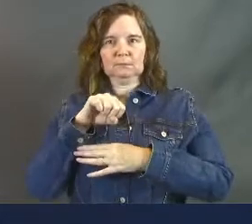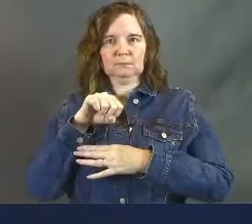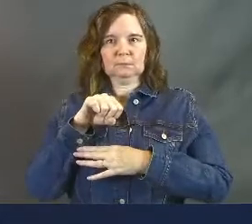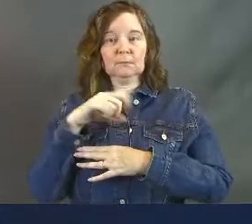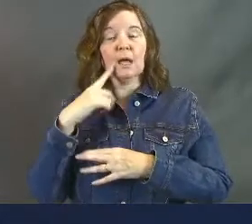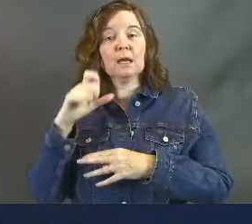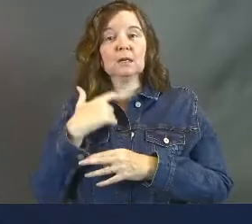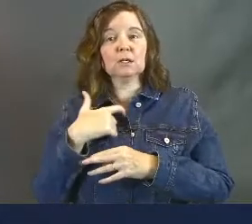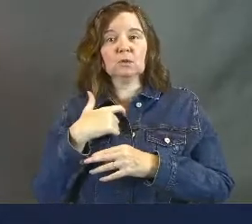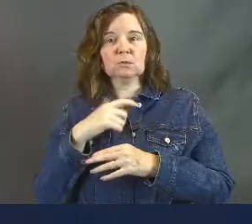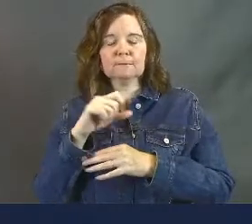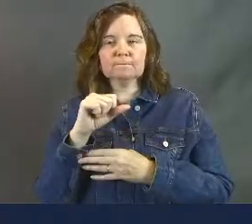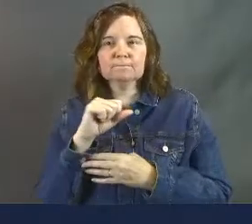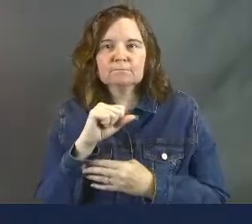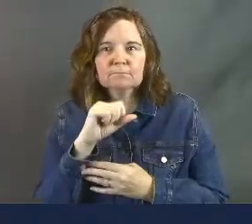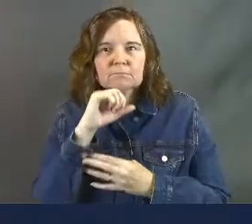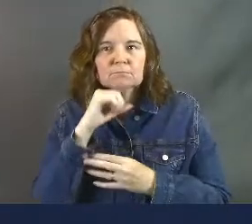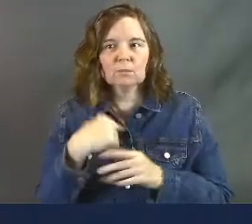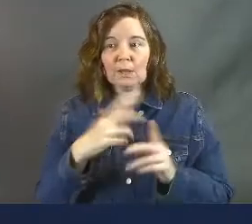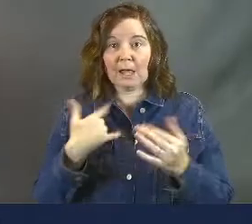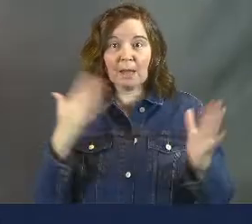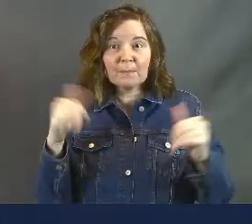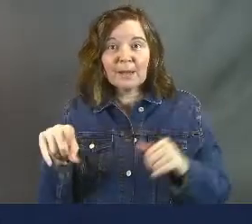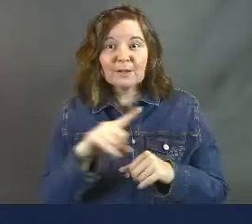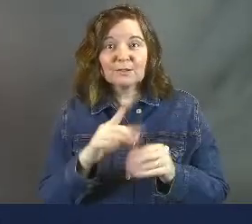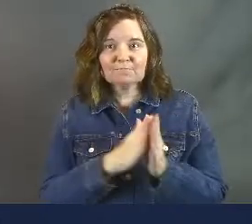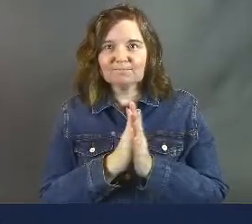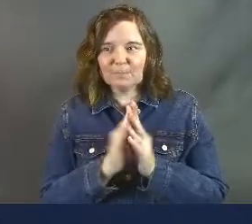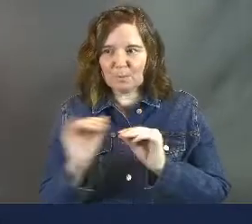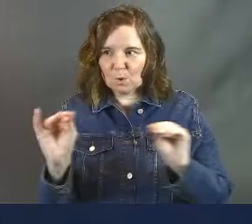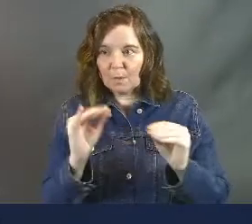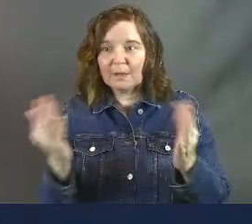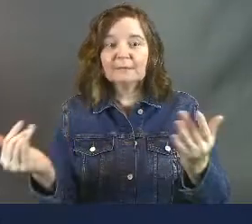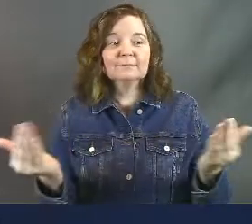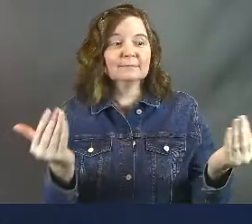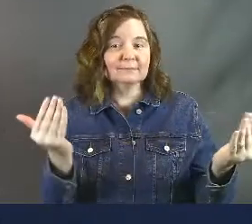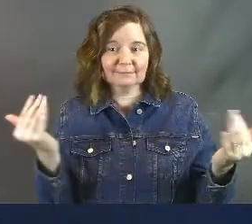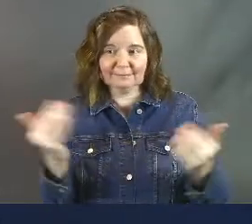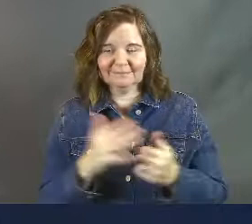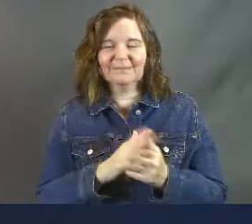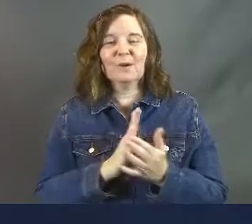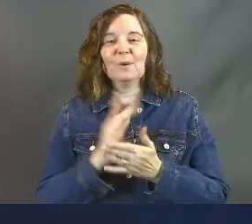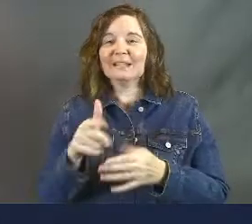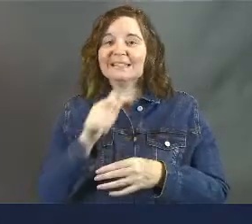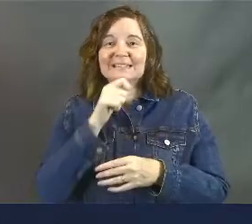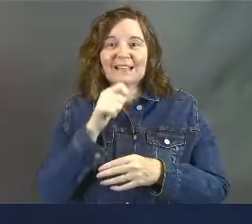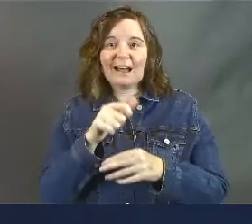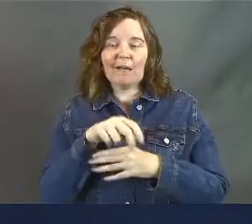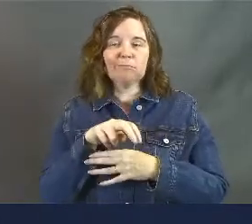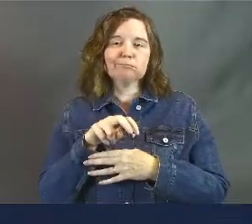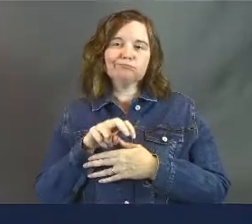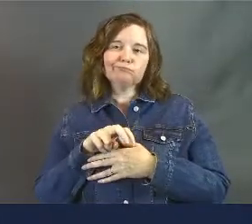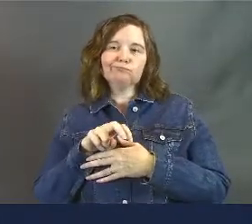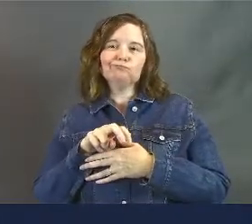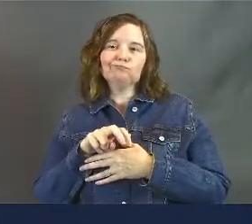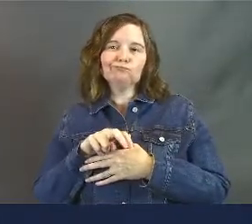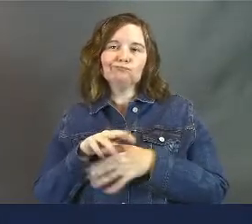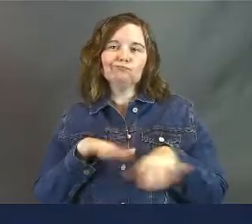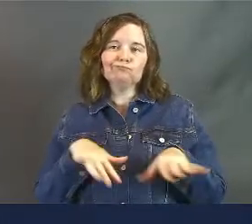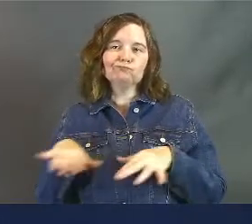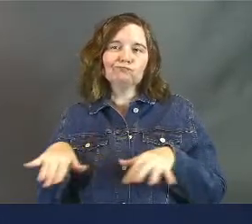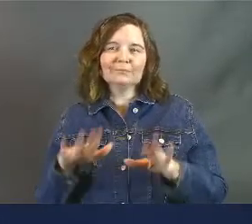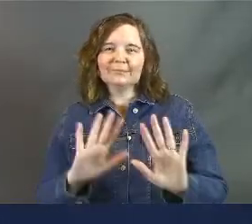seats. I need you to lean forward a bit, like I'm expecting movement all across the room right now. All right, this is not lean back and take it